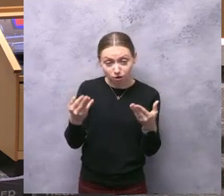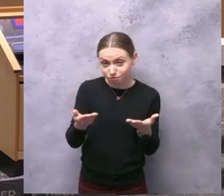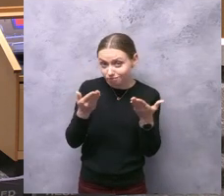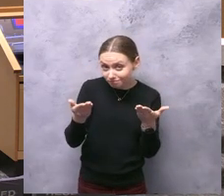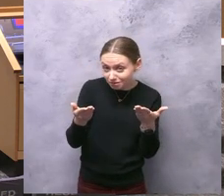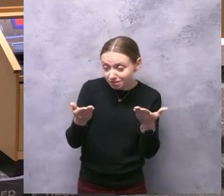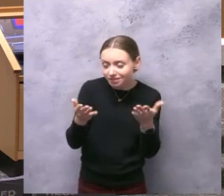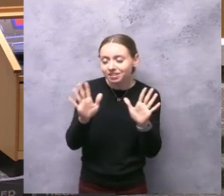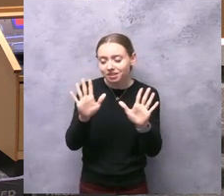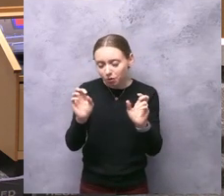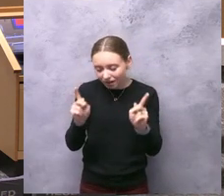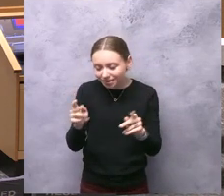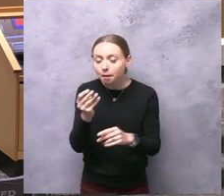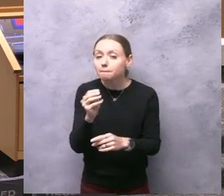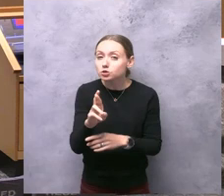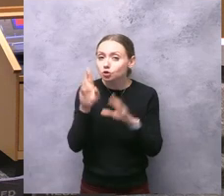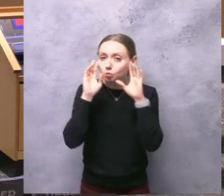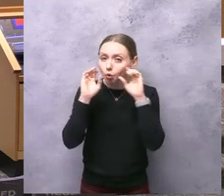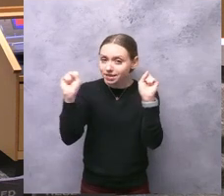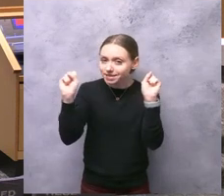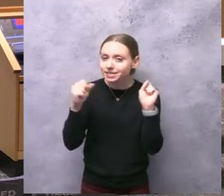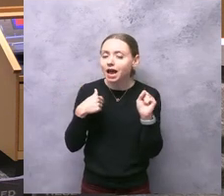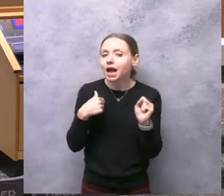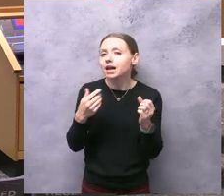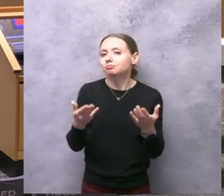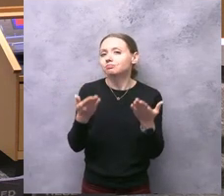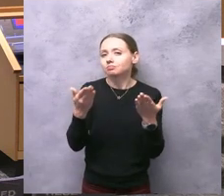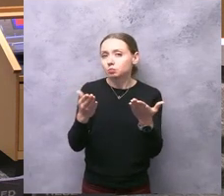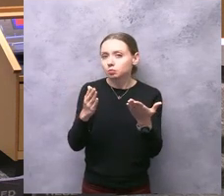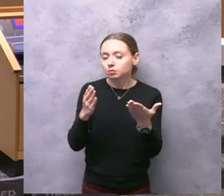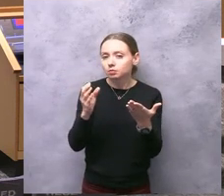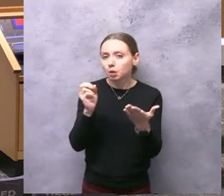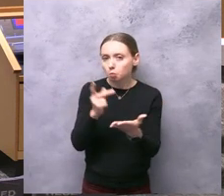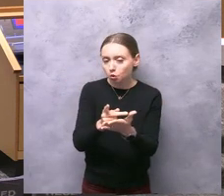okay, Mr. President, I make a motion to approve the agenda item.